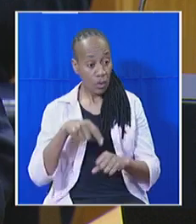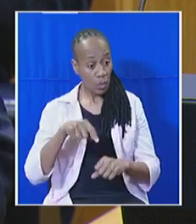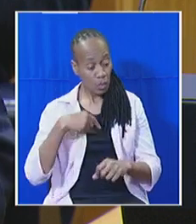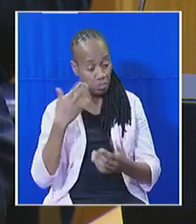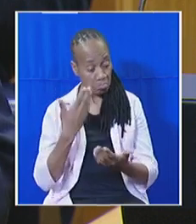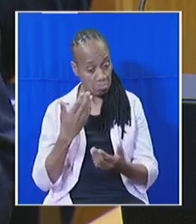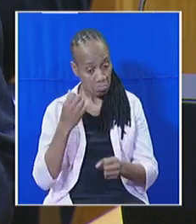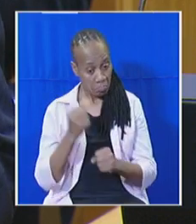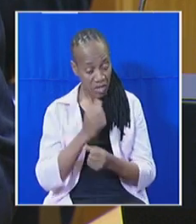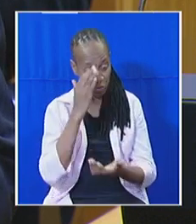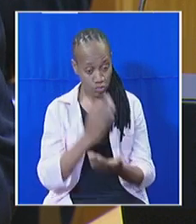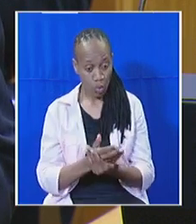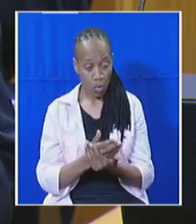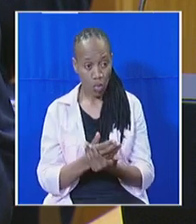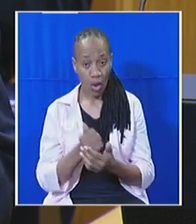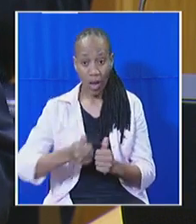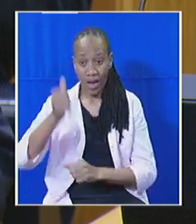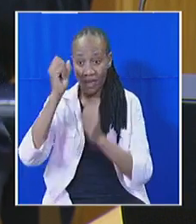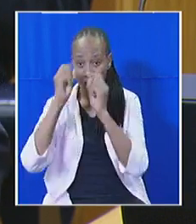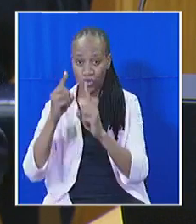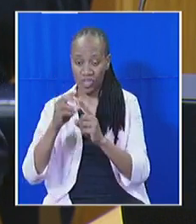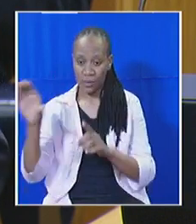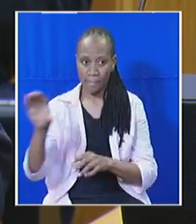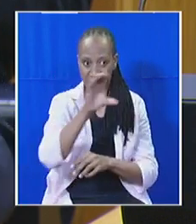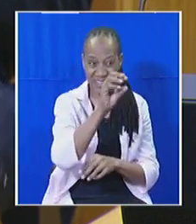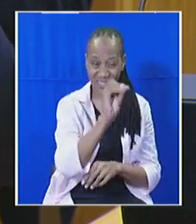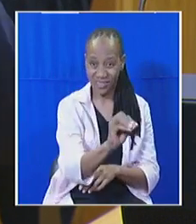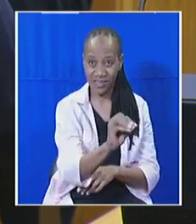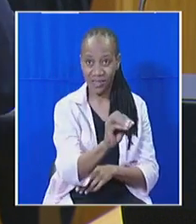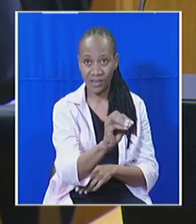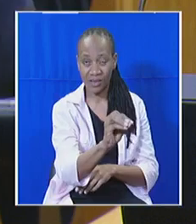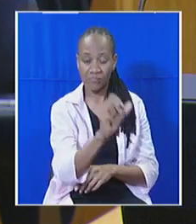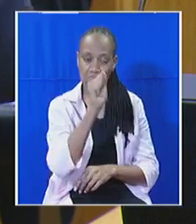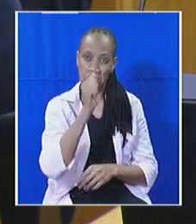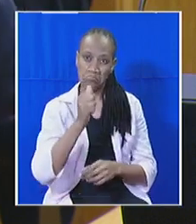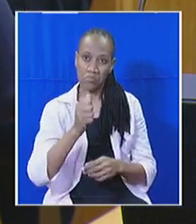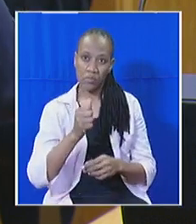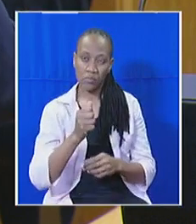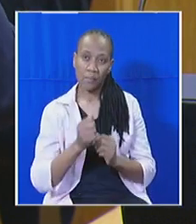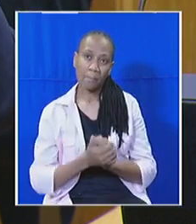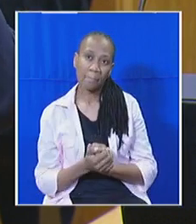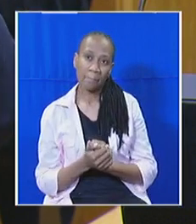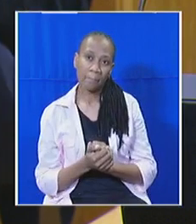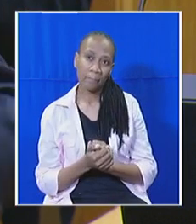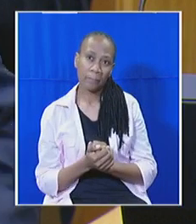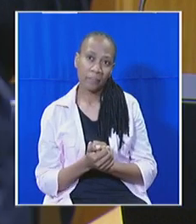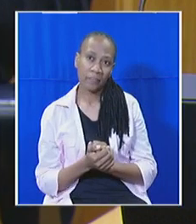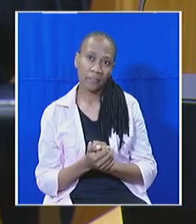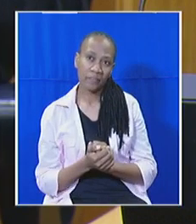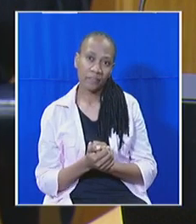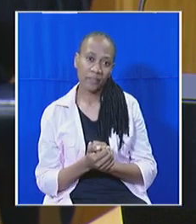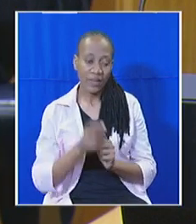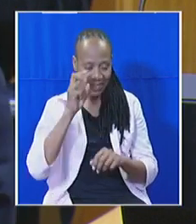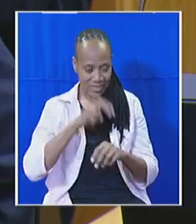education sector, in terms of international comparable benchmark funding levels, an